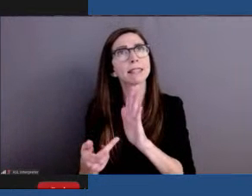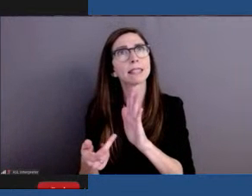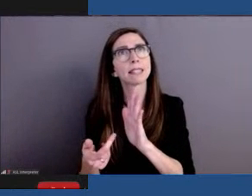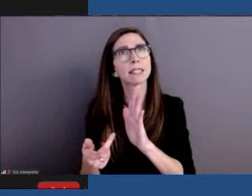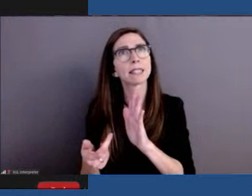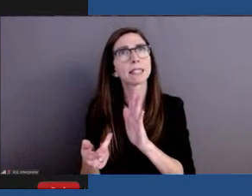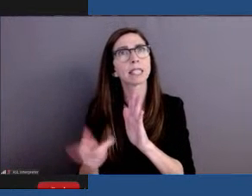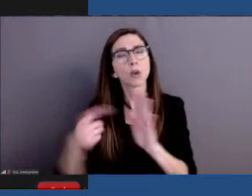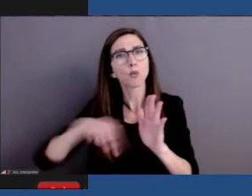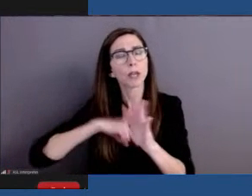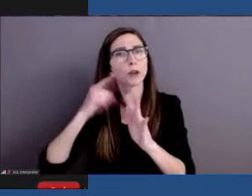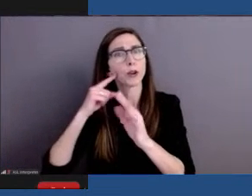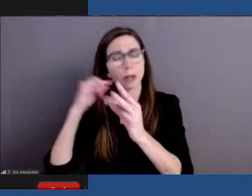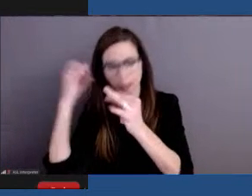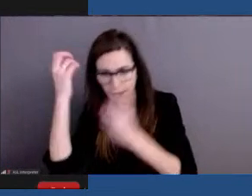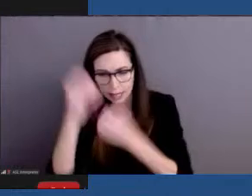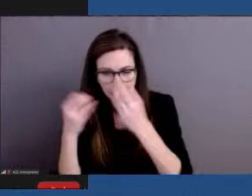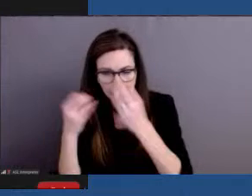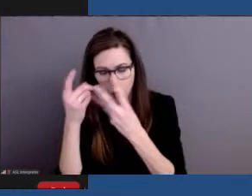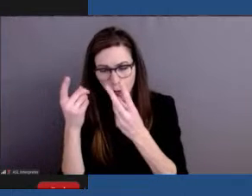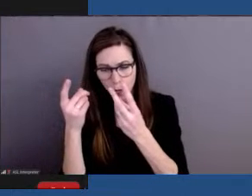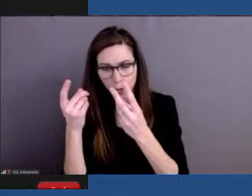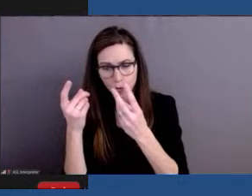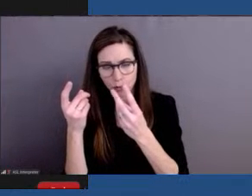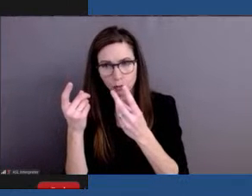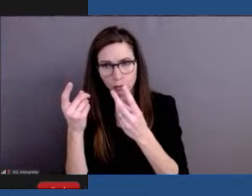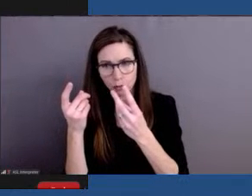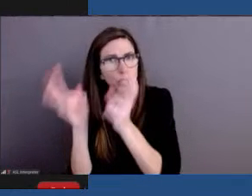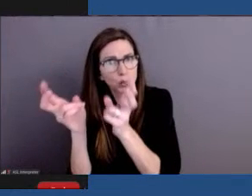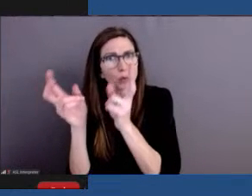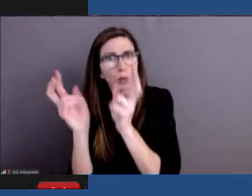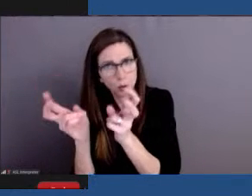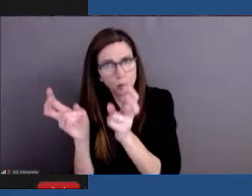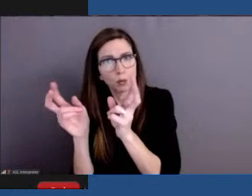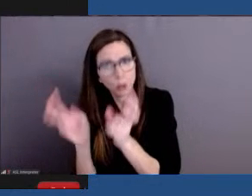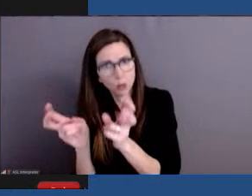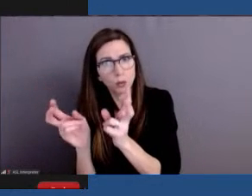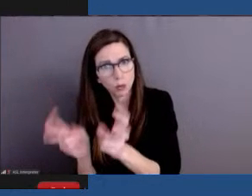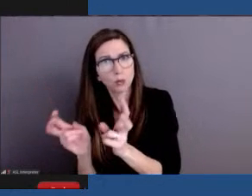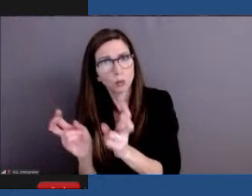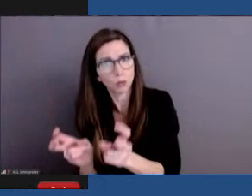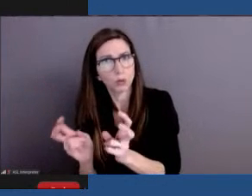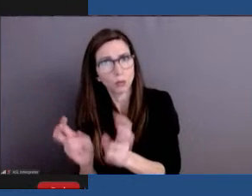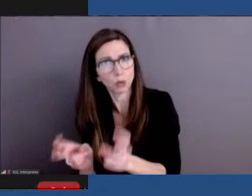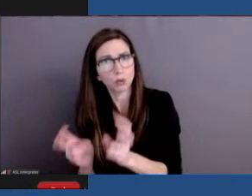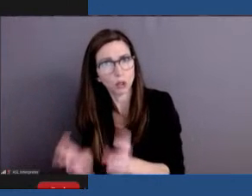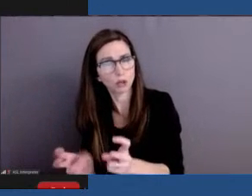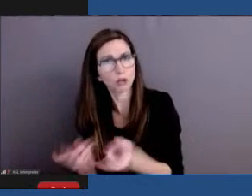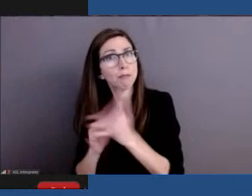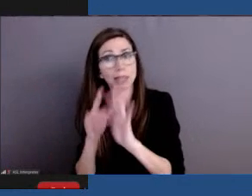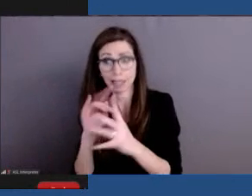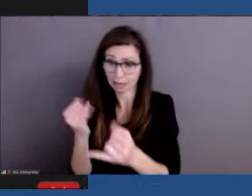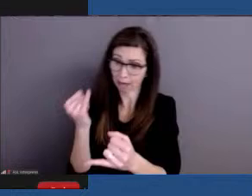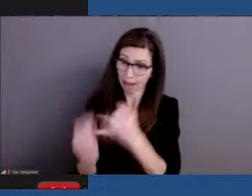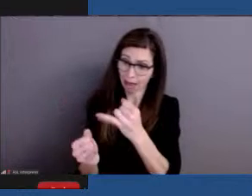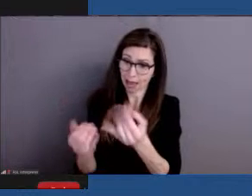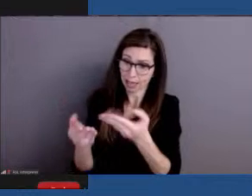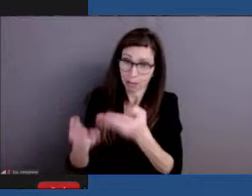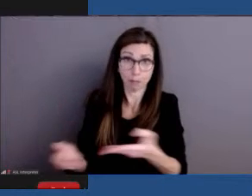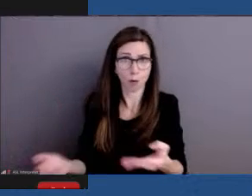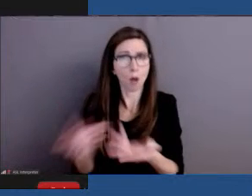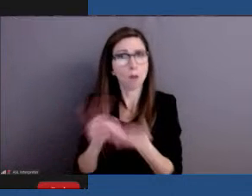to the final step, which is universal accessibility, which isn't about addressing issues, but it's really